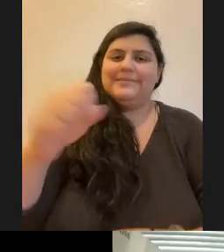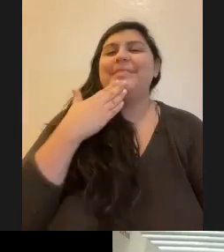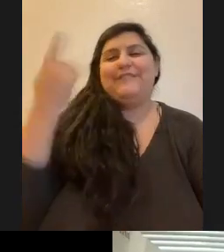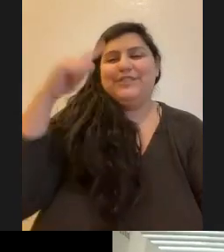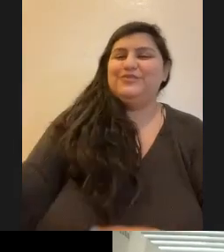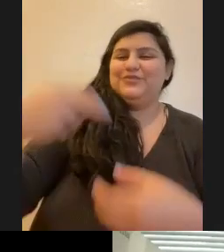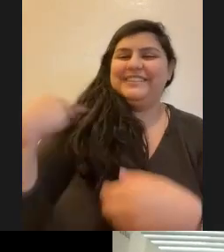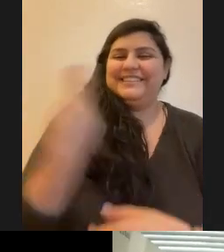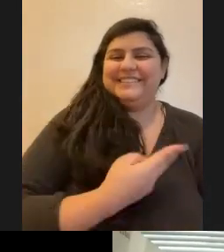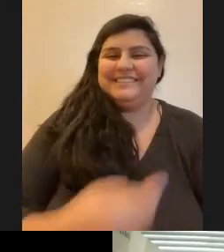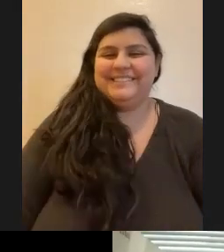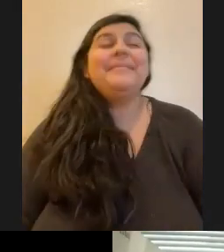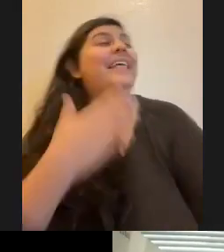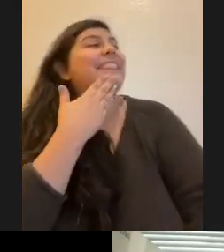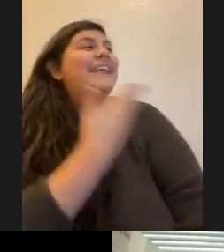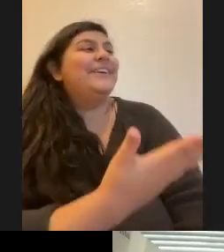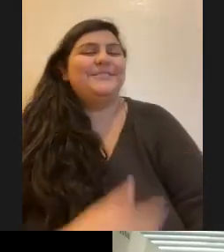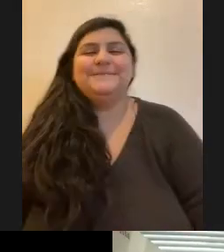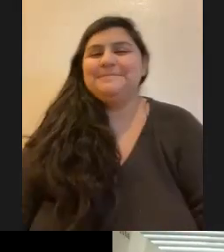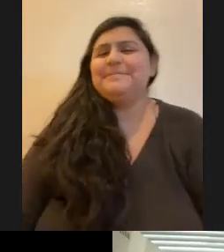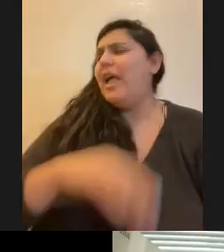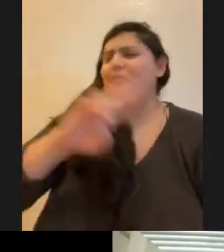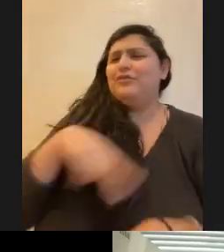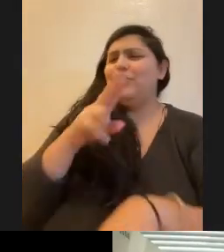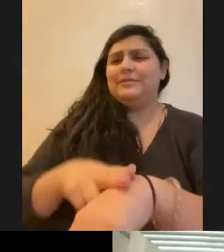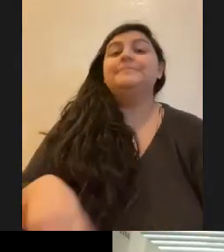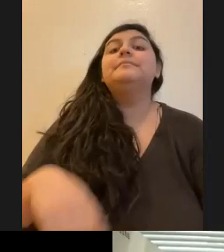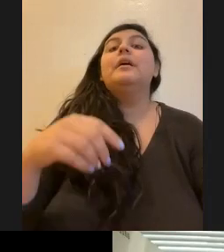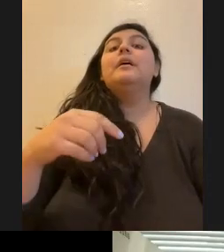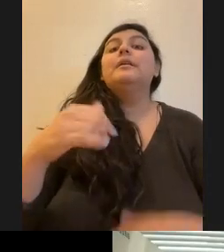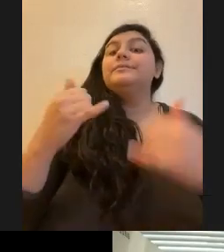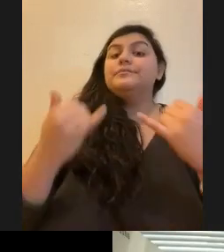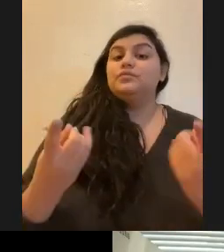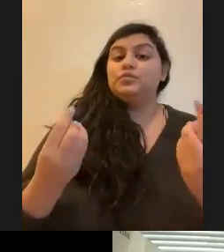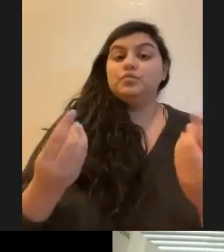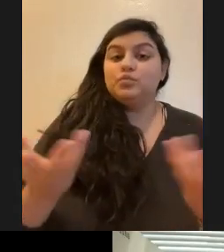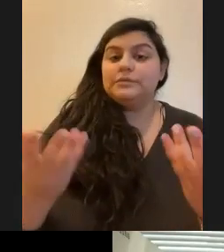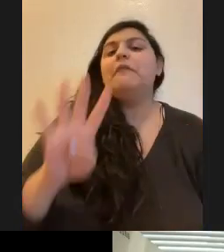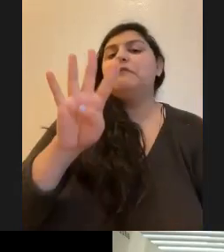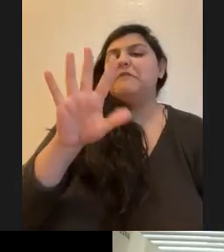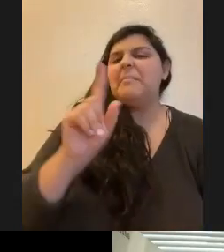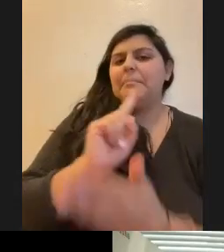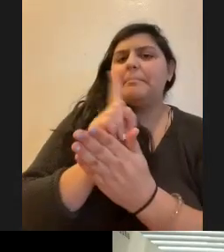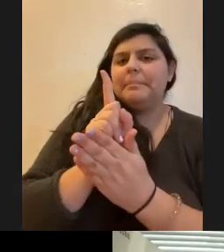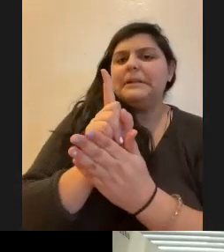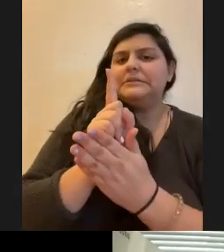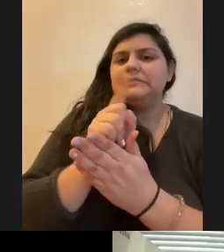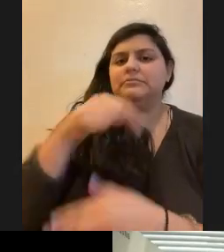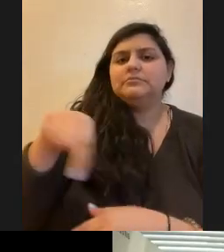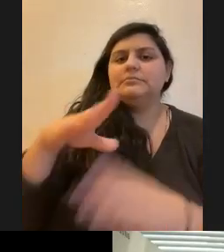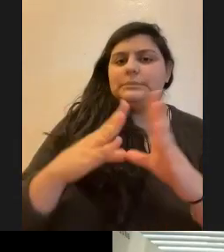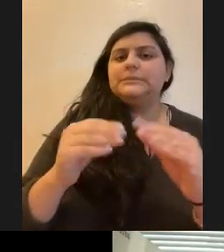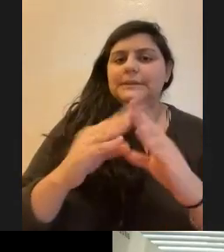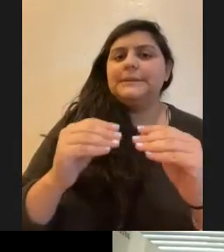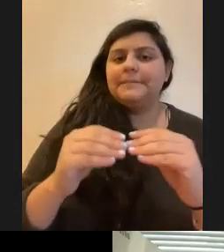Thank you. Of course. Okay, so the way this works is going to be about 45 minutes long. And all of the